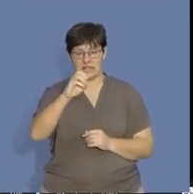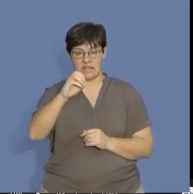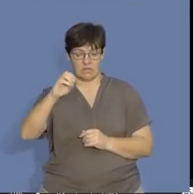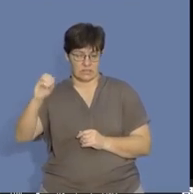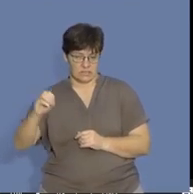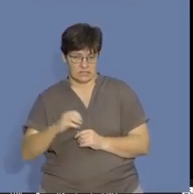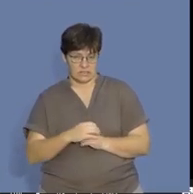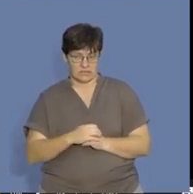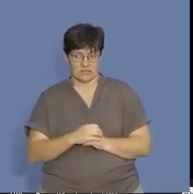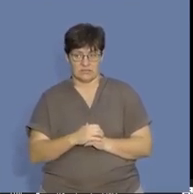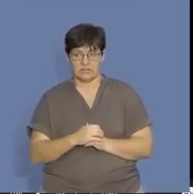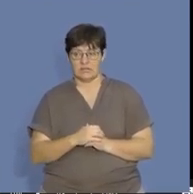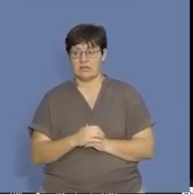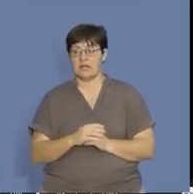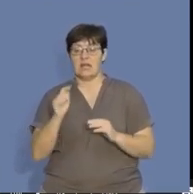446,000,